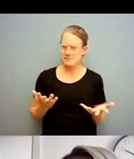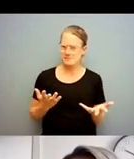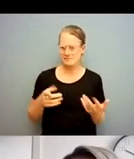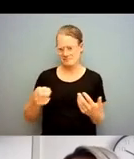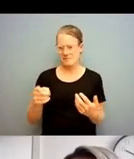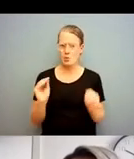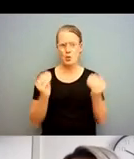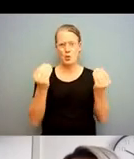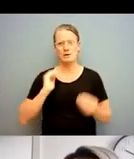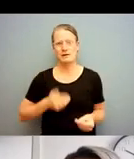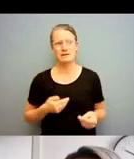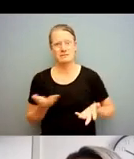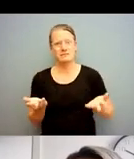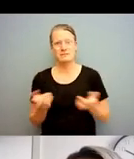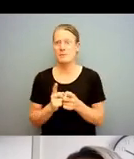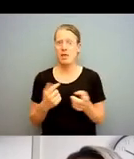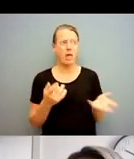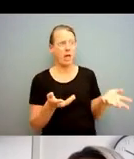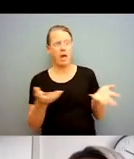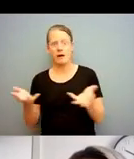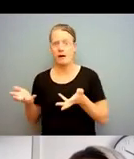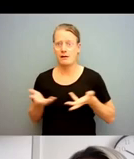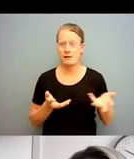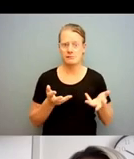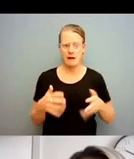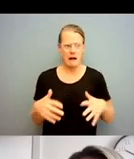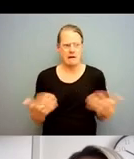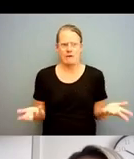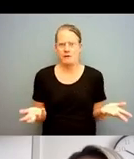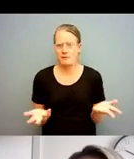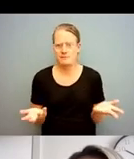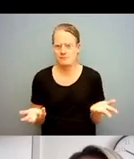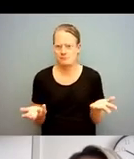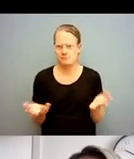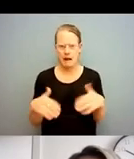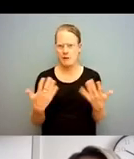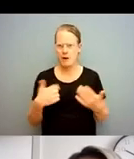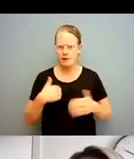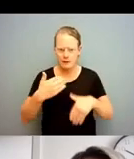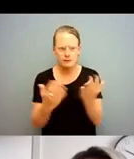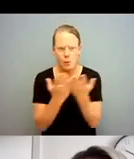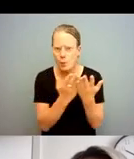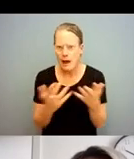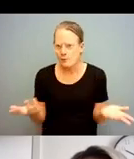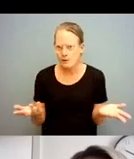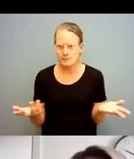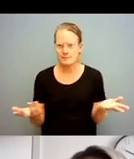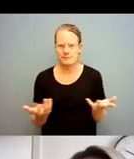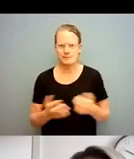possibility to be able to go on with her school. So she had to self-study